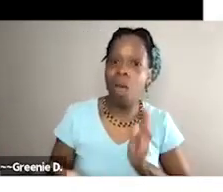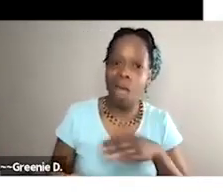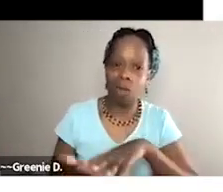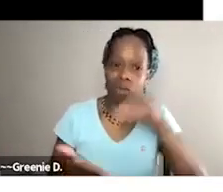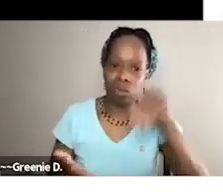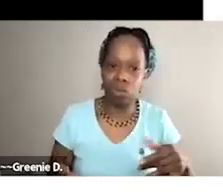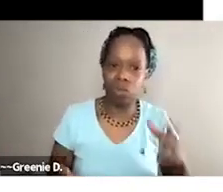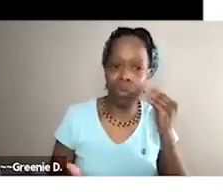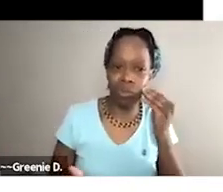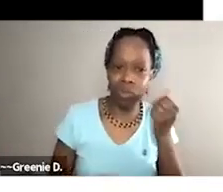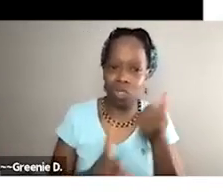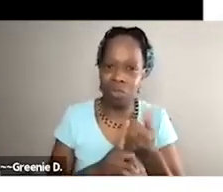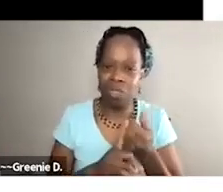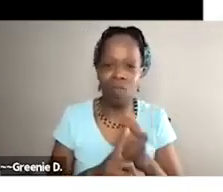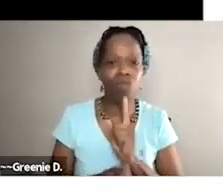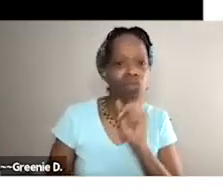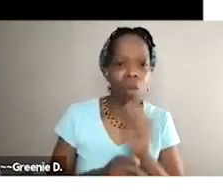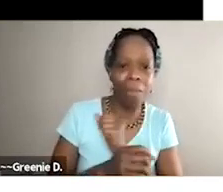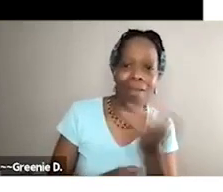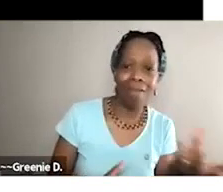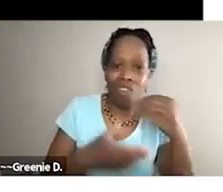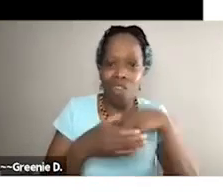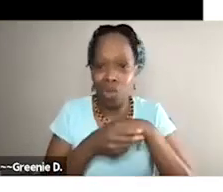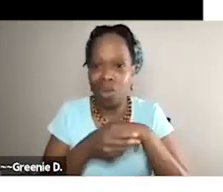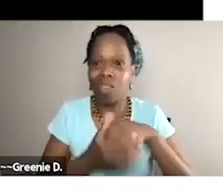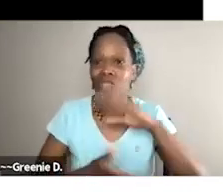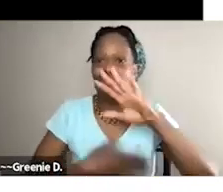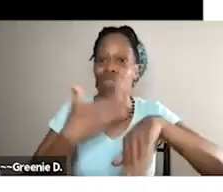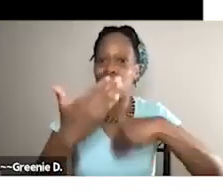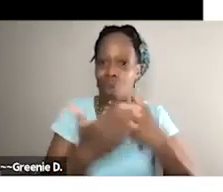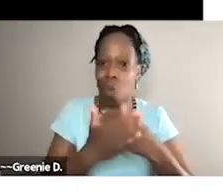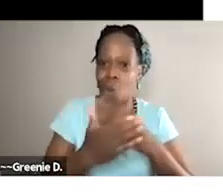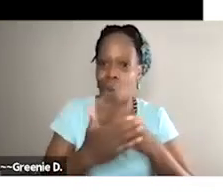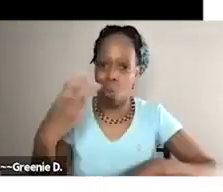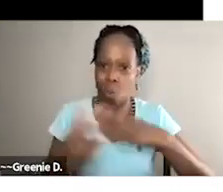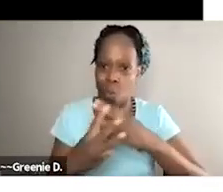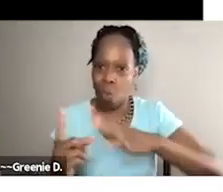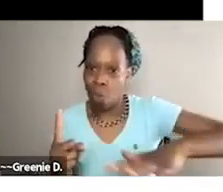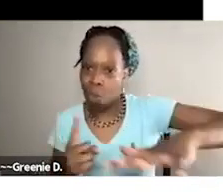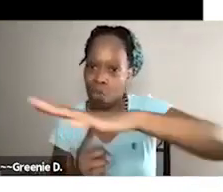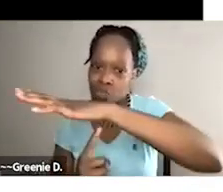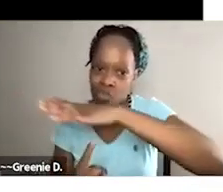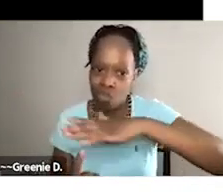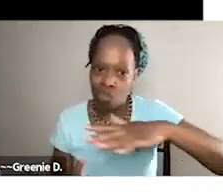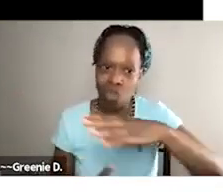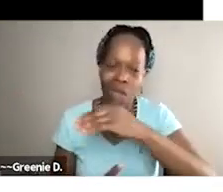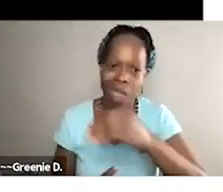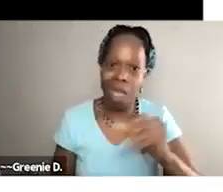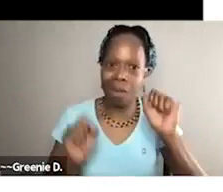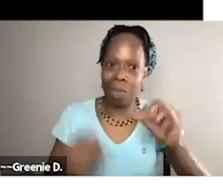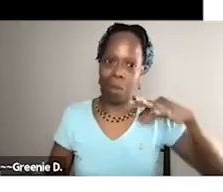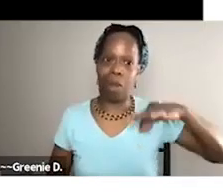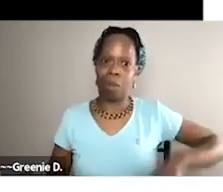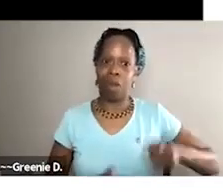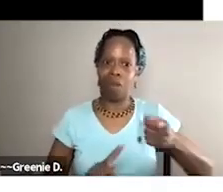them, and to benefit from accessibility and inclusion as they're able to see these